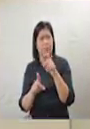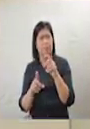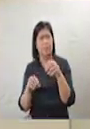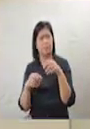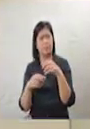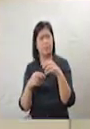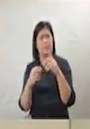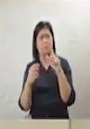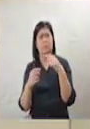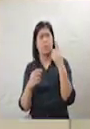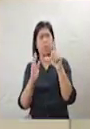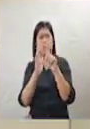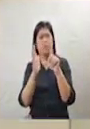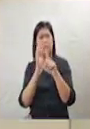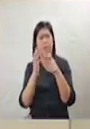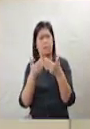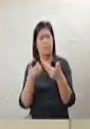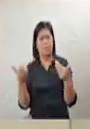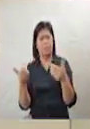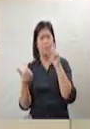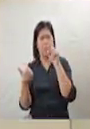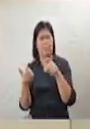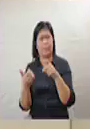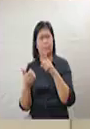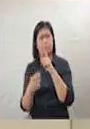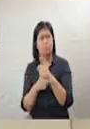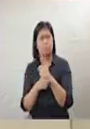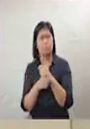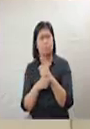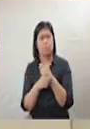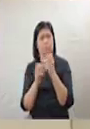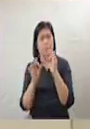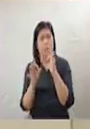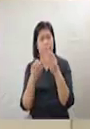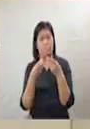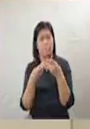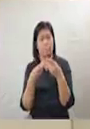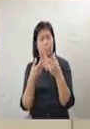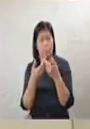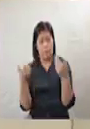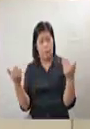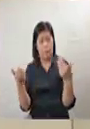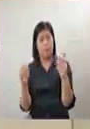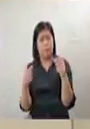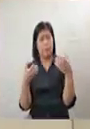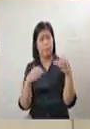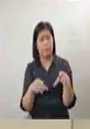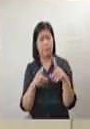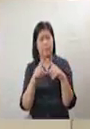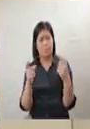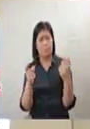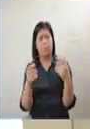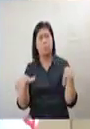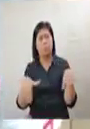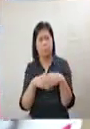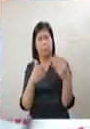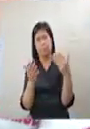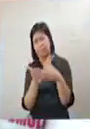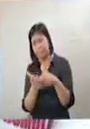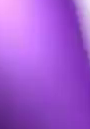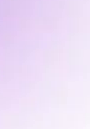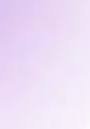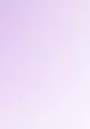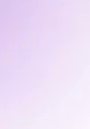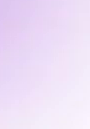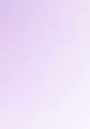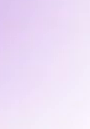legal separation lang. Dapat po ang pag naghiwalay, may pagkakataon rin na makapagkasal ulit. Thank you,